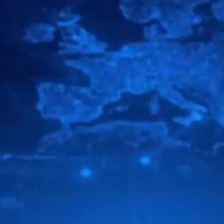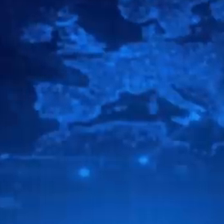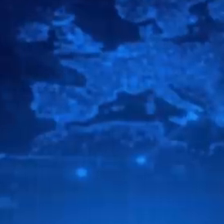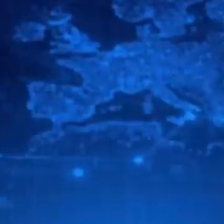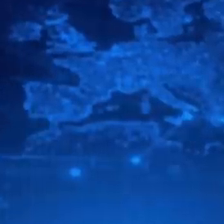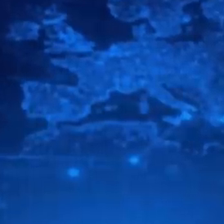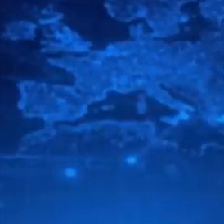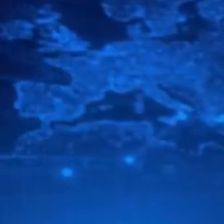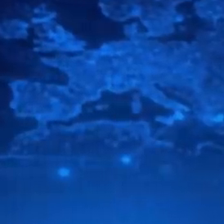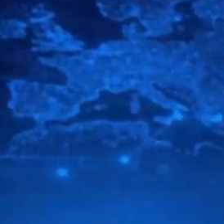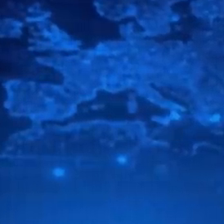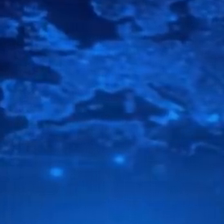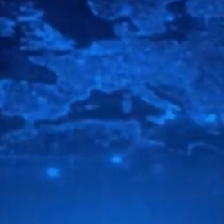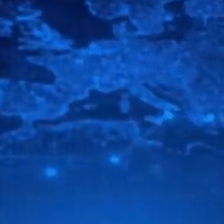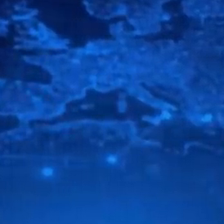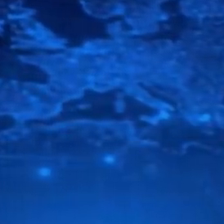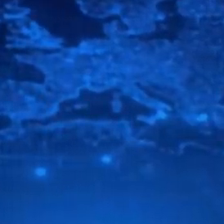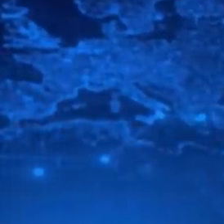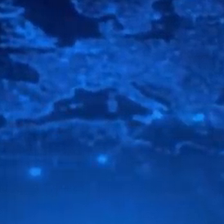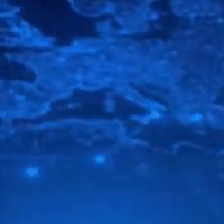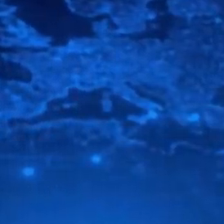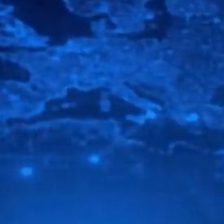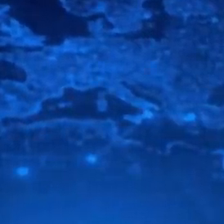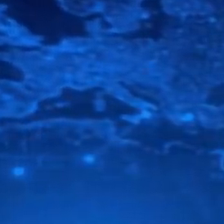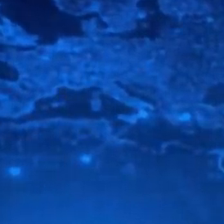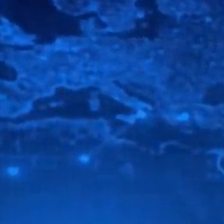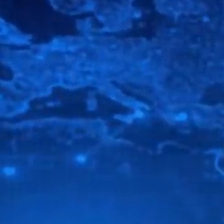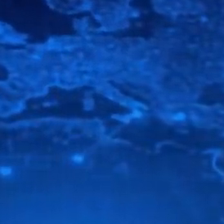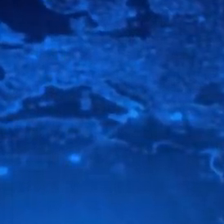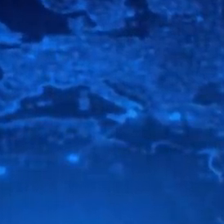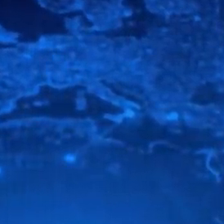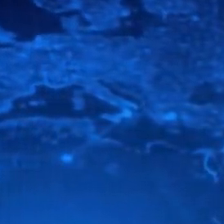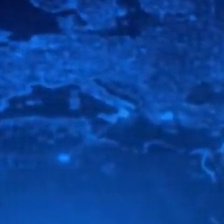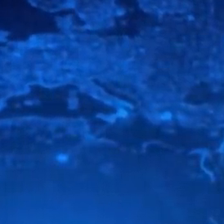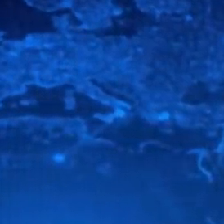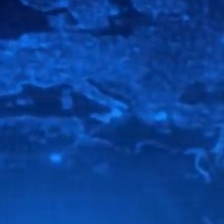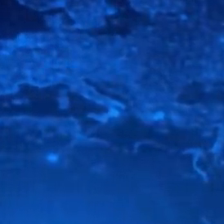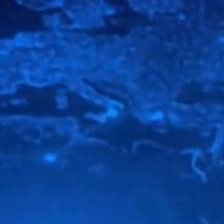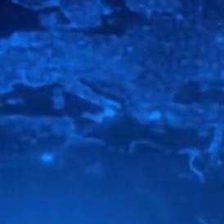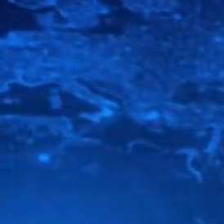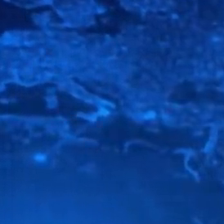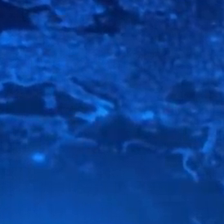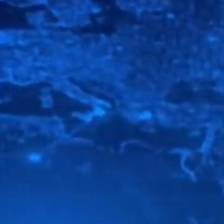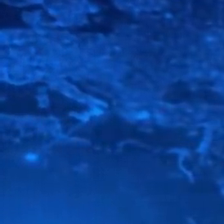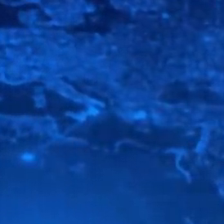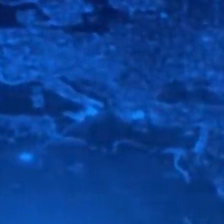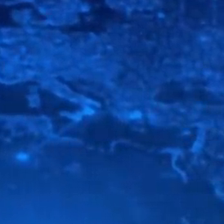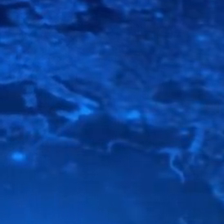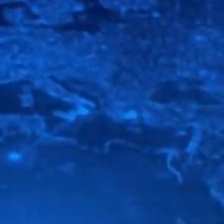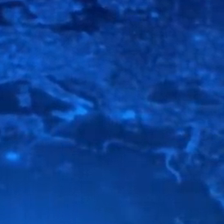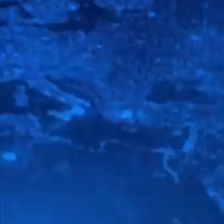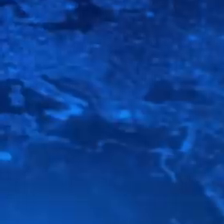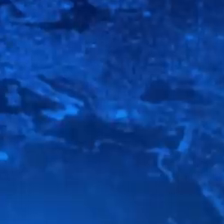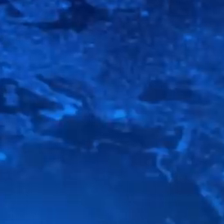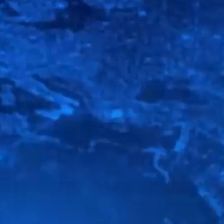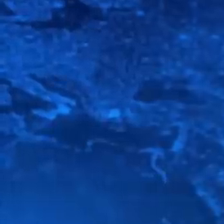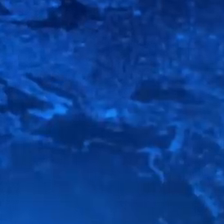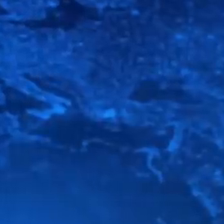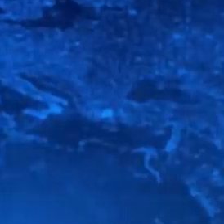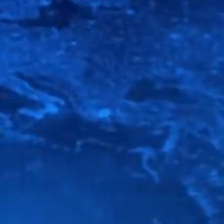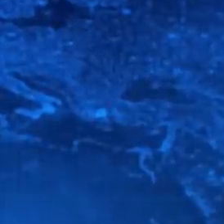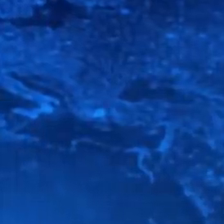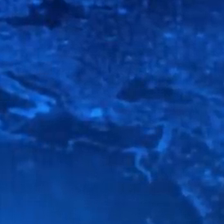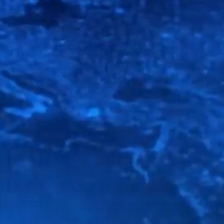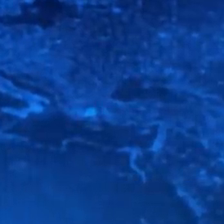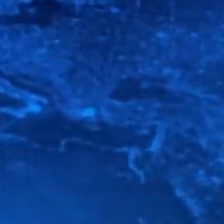the current crisis happening in Ukraine. He believes that what was presented will balance the books, but is not a true picture of what